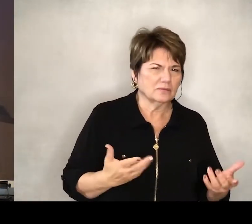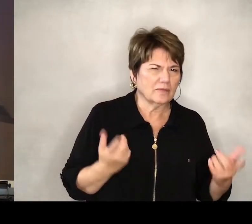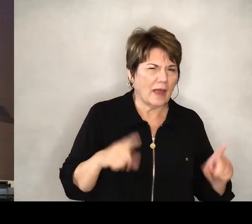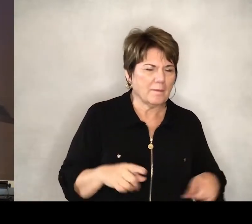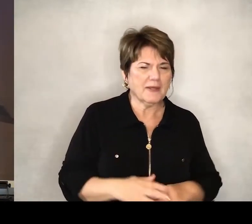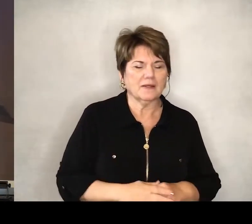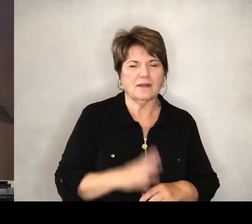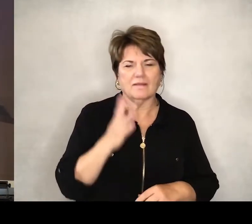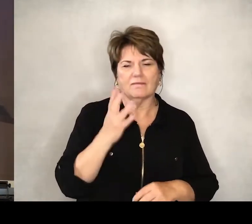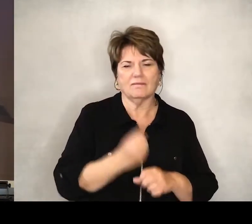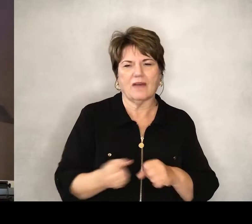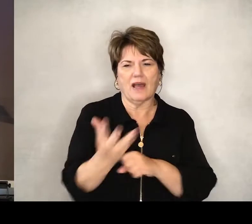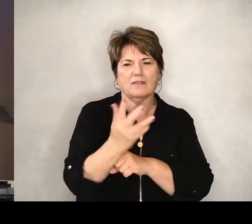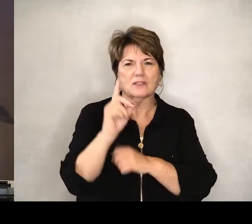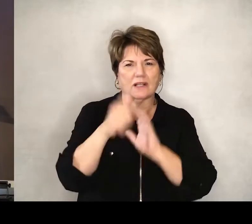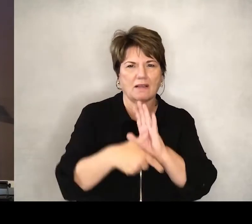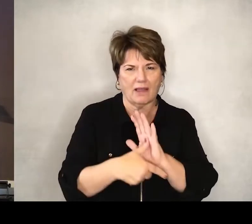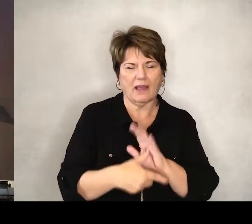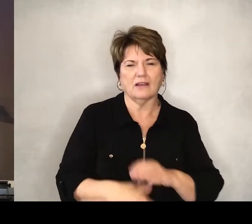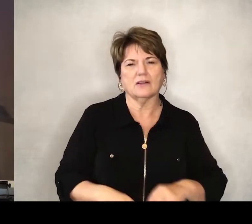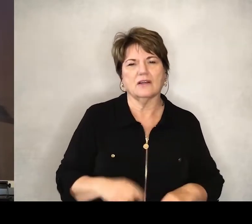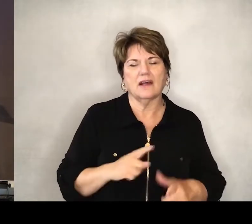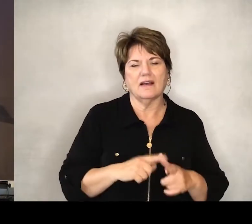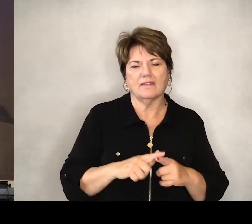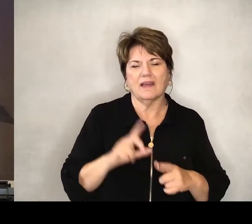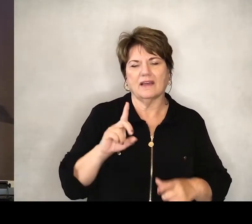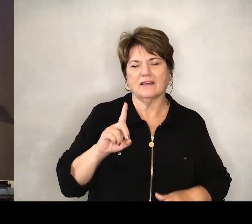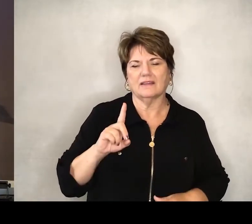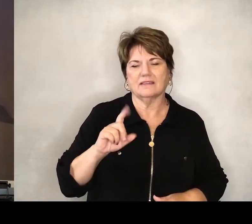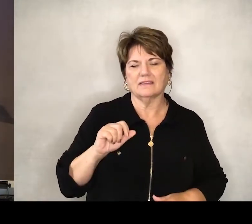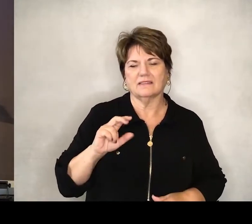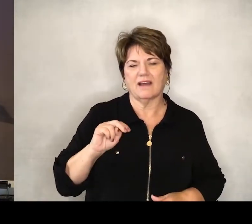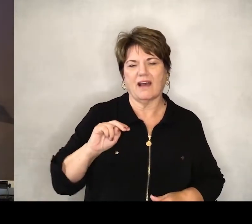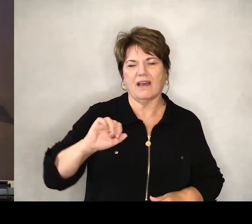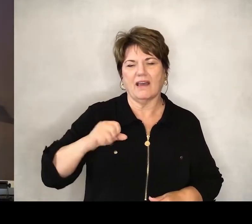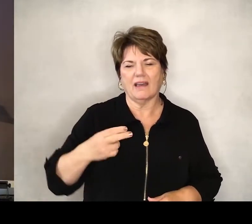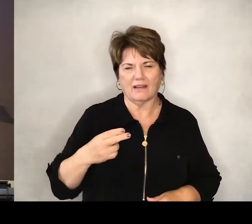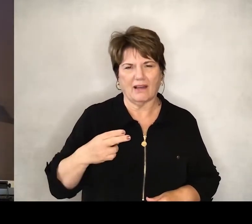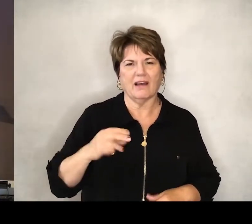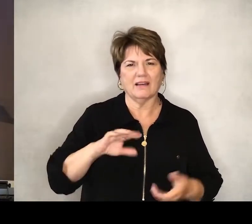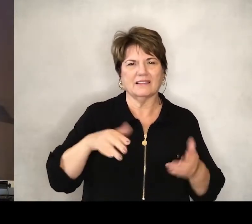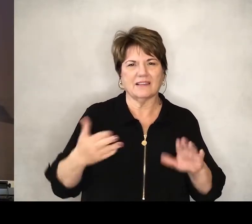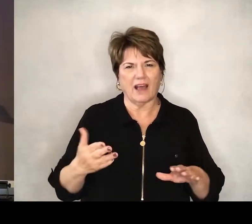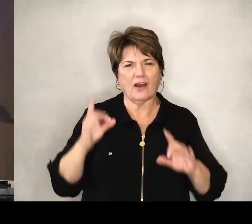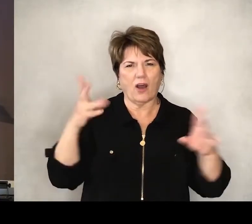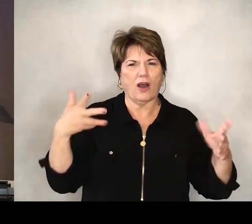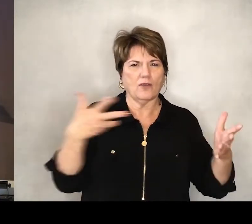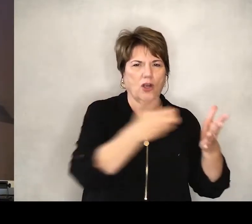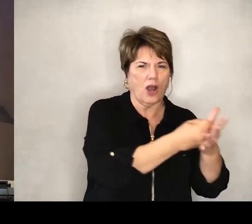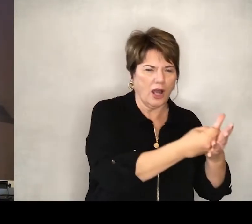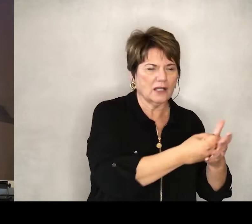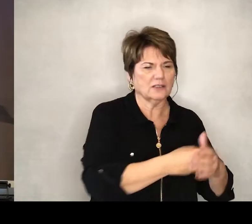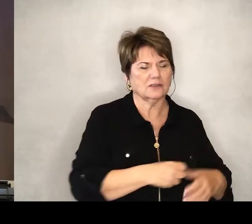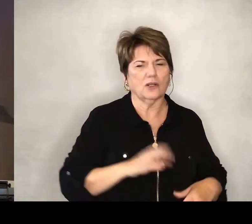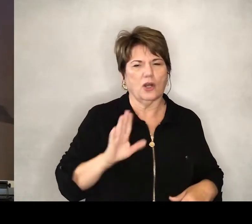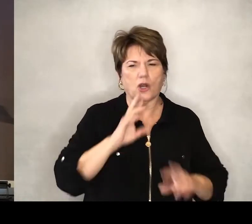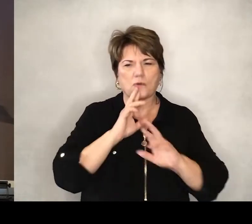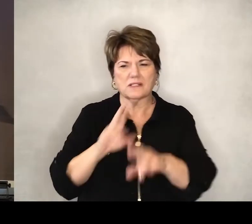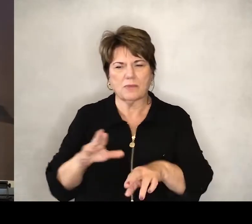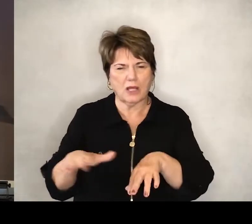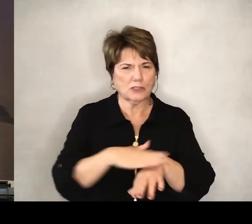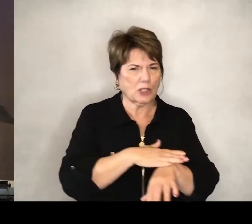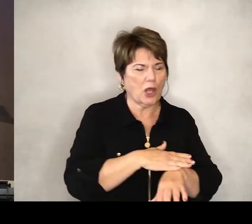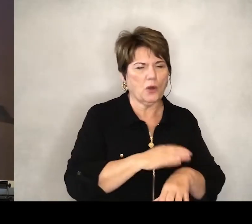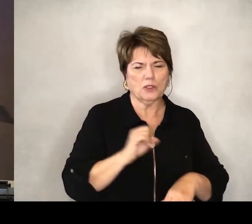then 5 years later, Diana dies in a tragic car accident, and her response to that was a little bit slow because